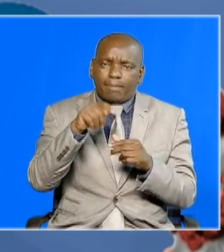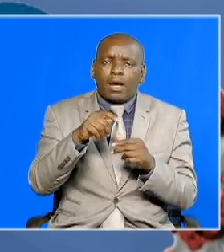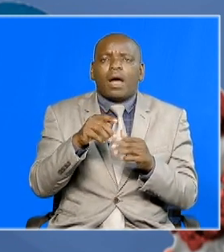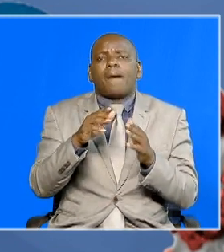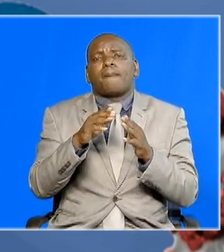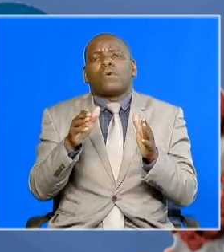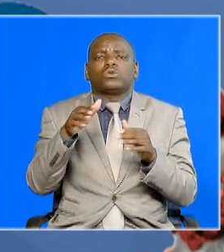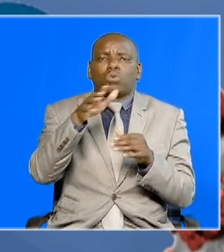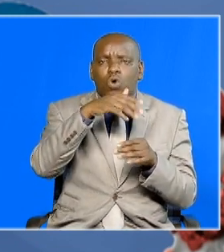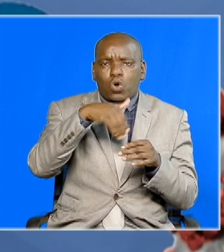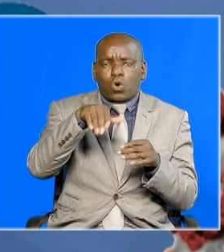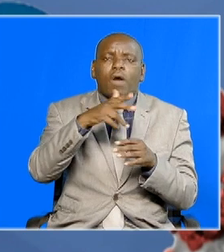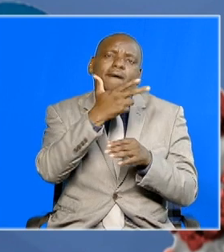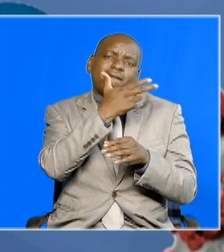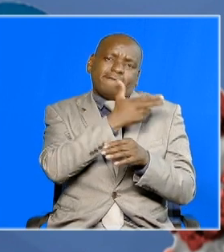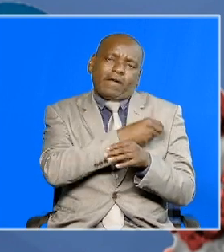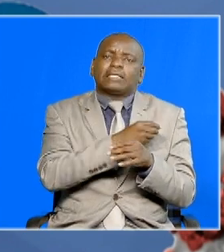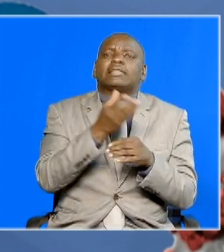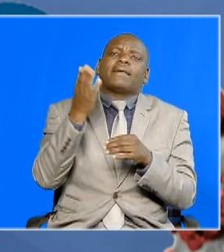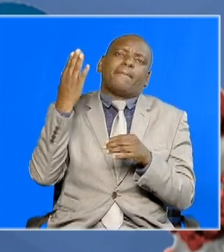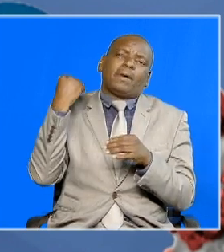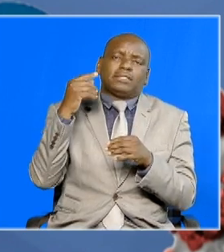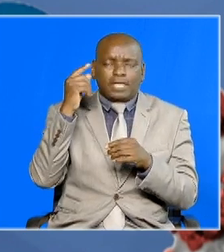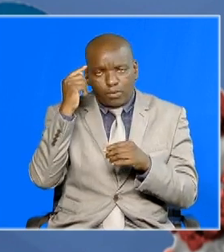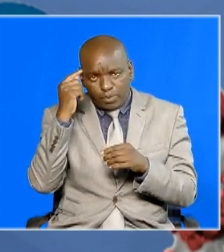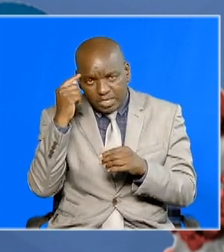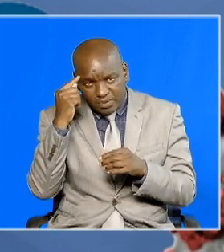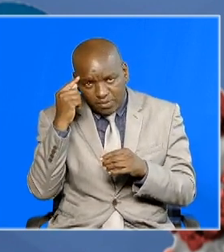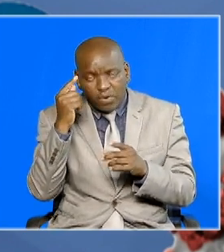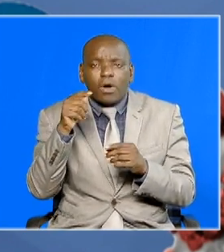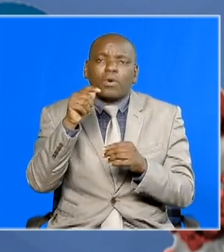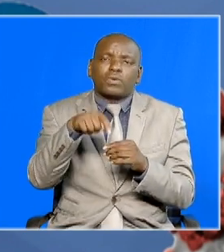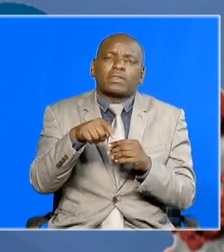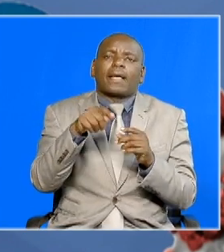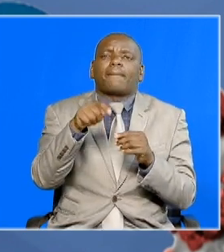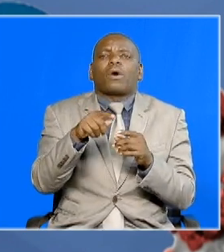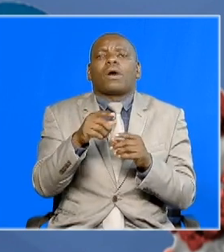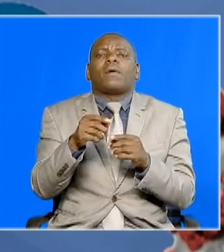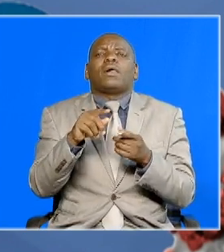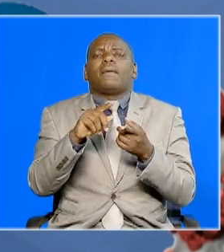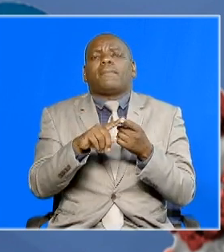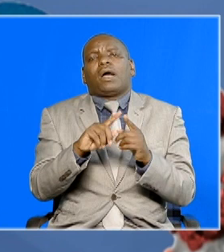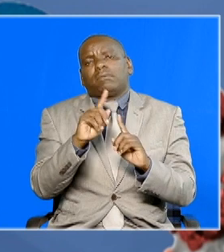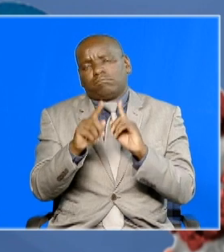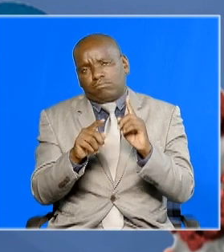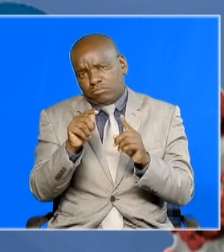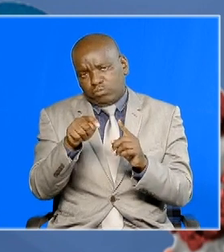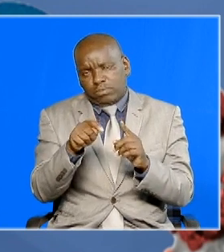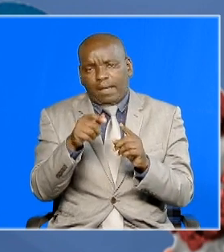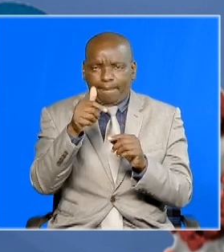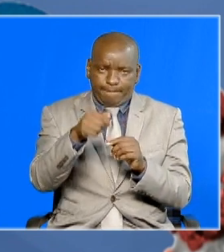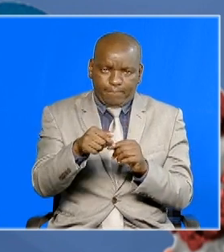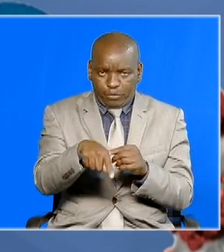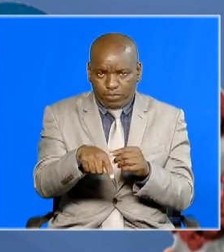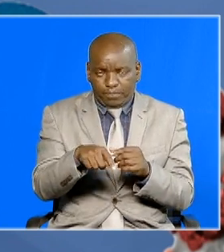most traditional vaccines that we know, that we are using, that we have used in past actually